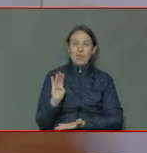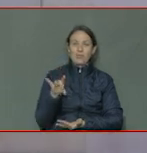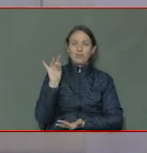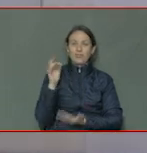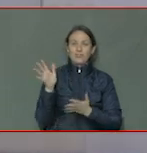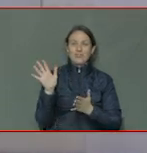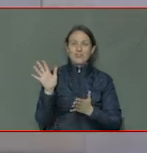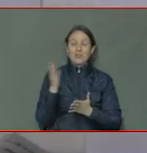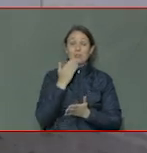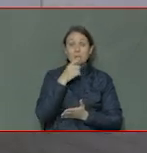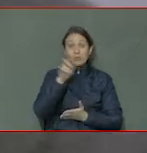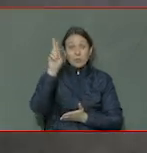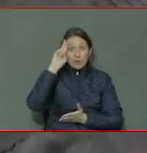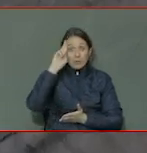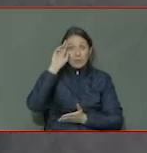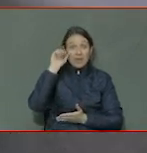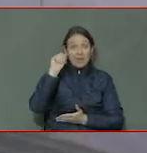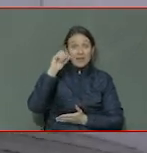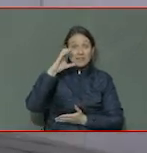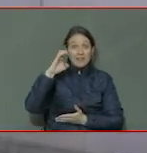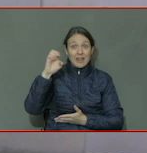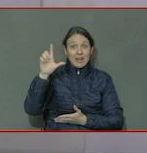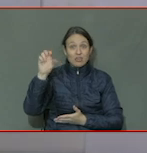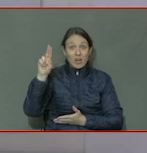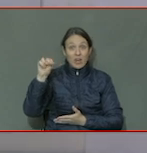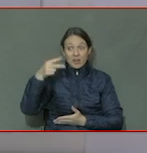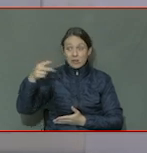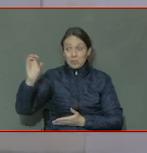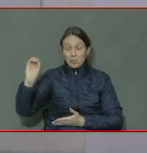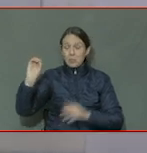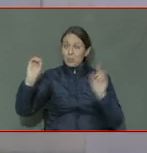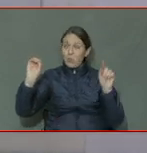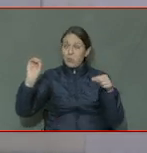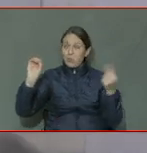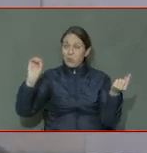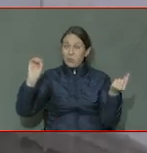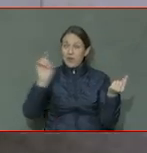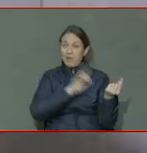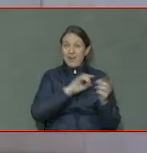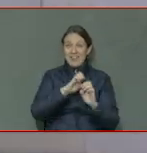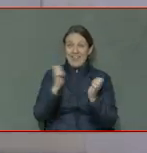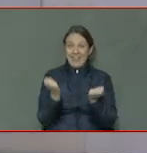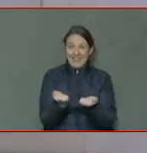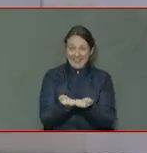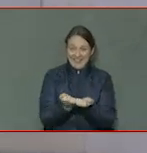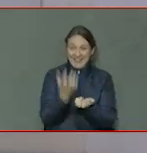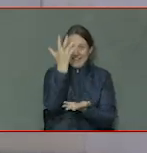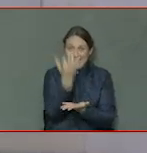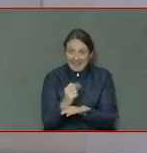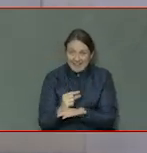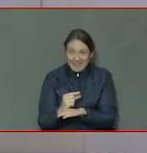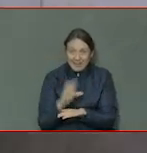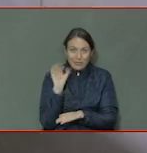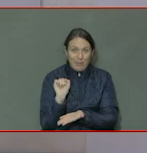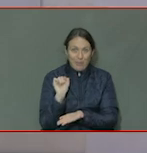so please remember acceleration can't be 0 because then the earth stops attracting you. Then